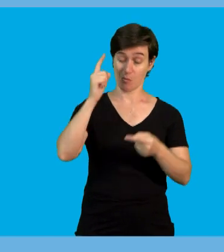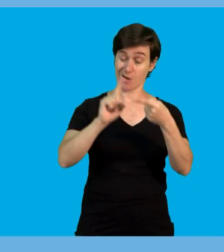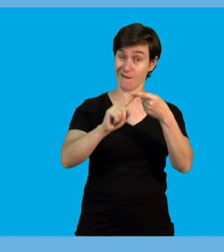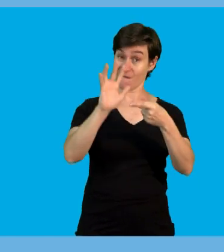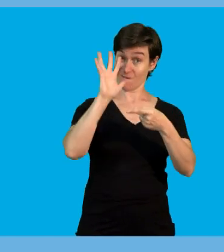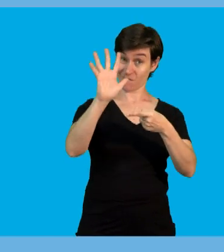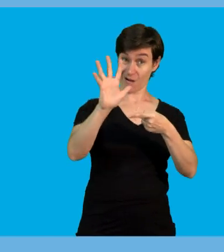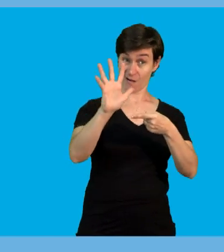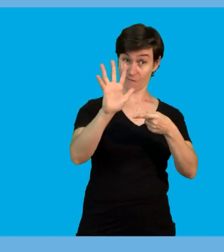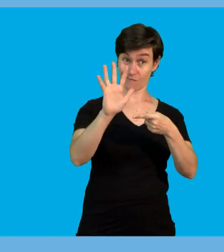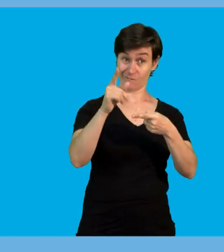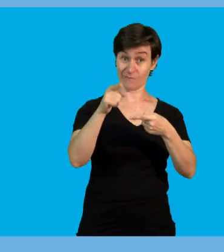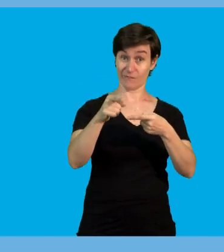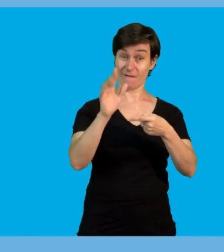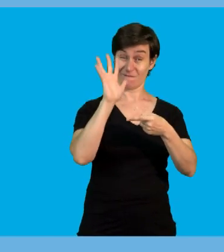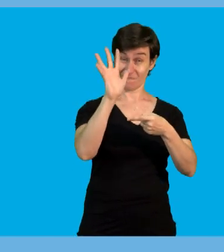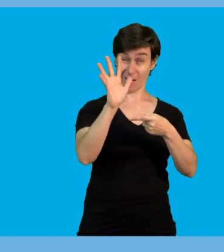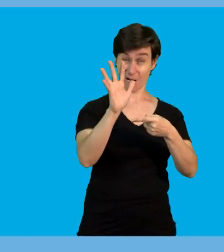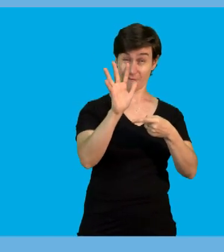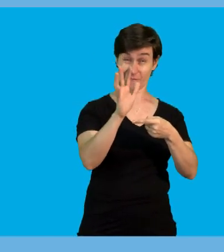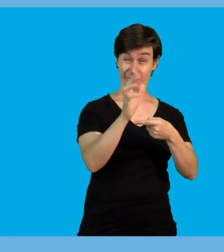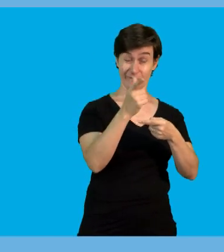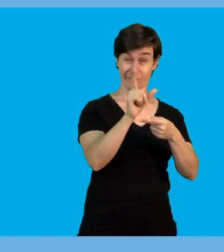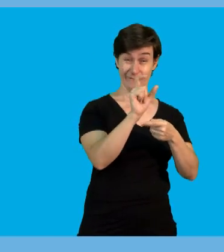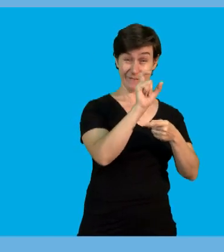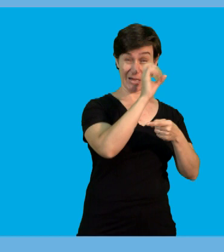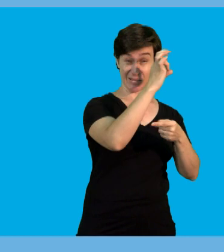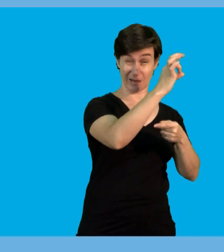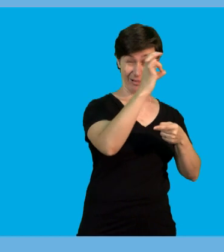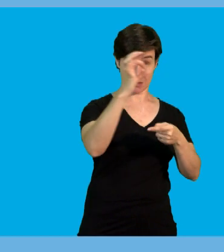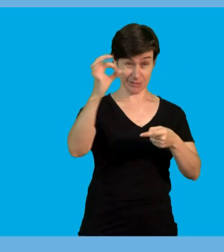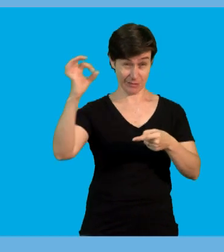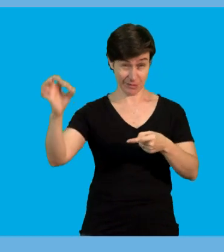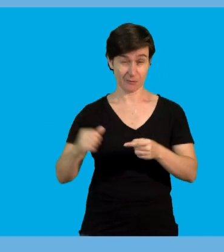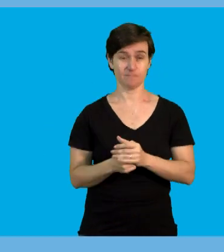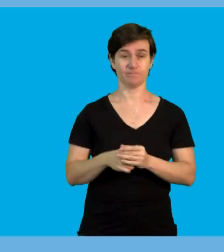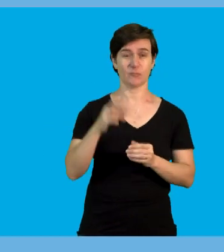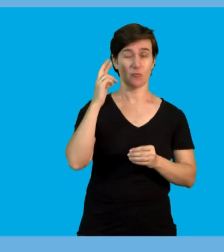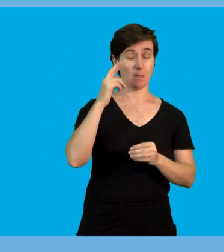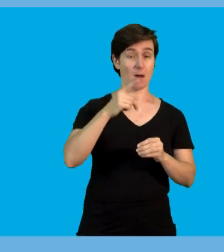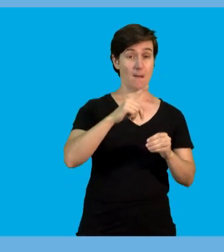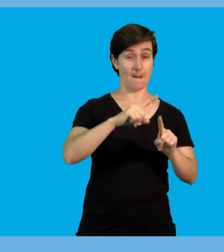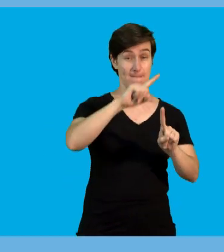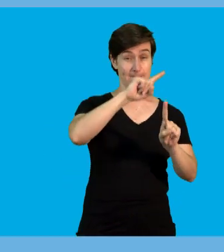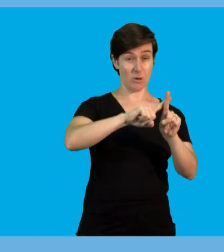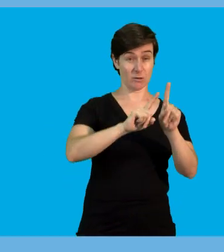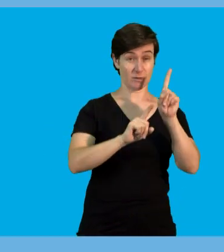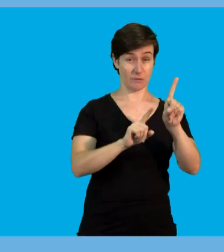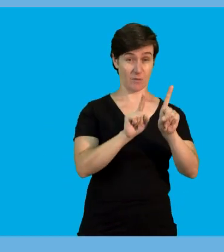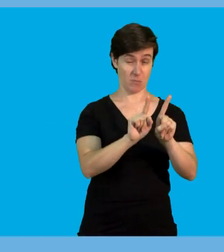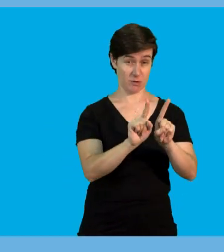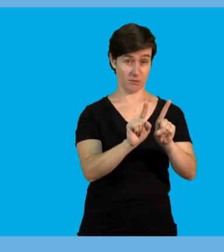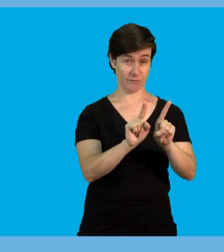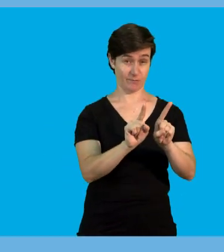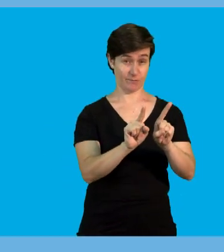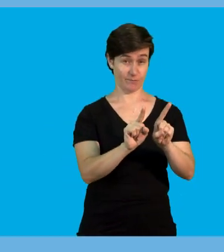5 cells. Remember, we have a positive terminal and a negative terminal. Together they make up a cell, but